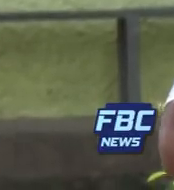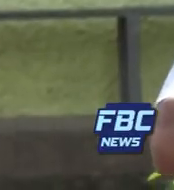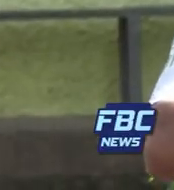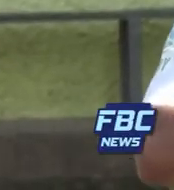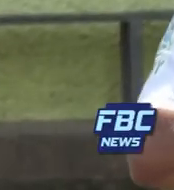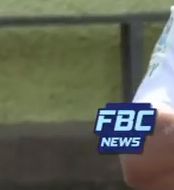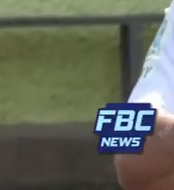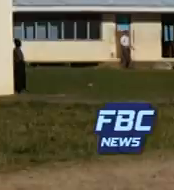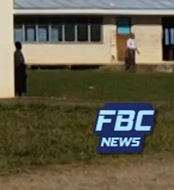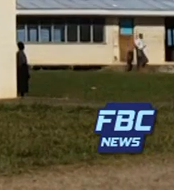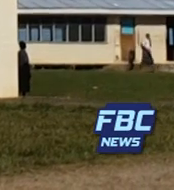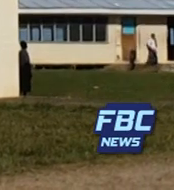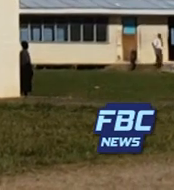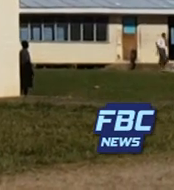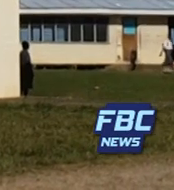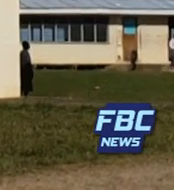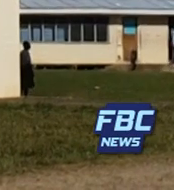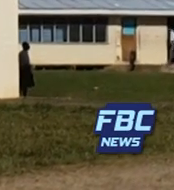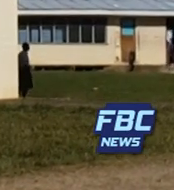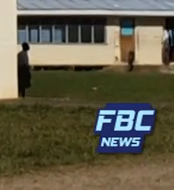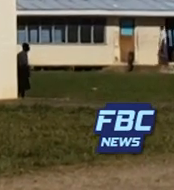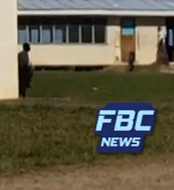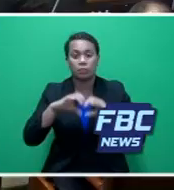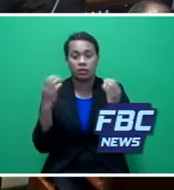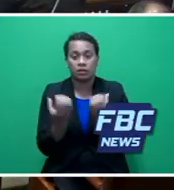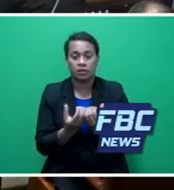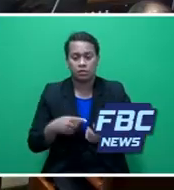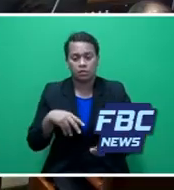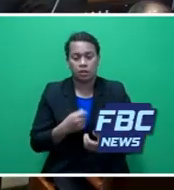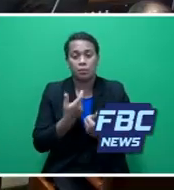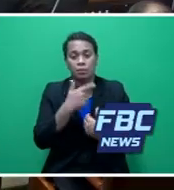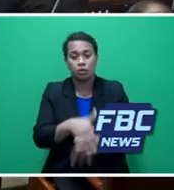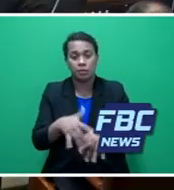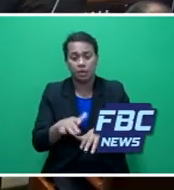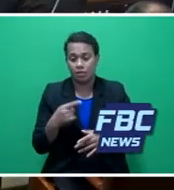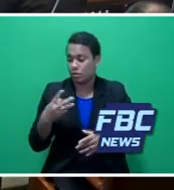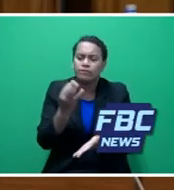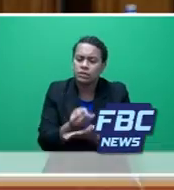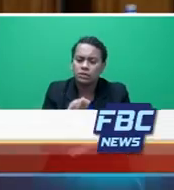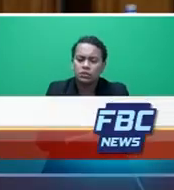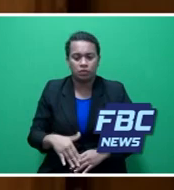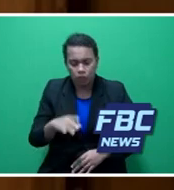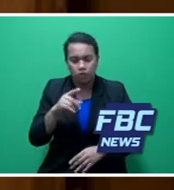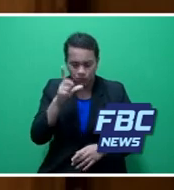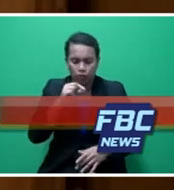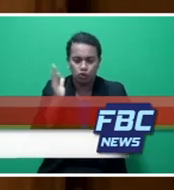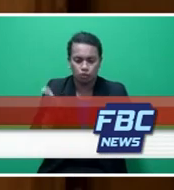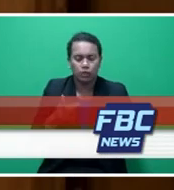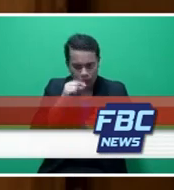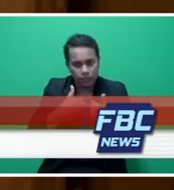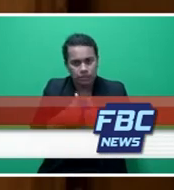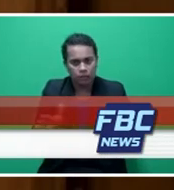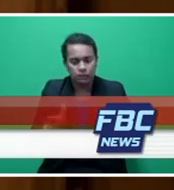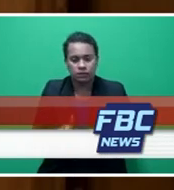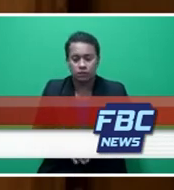Monday, and this was why the school was temporarily closed to maintain safety and security. I would advise the members